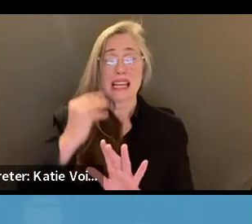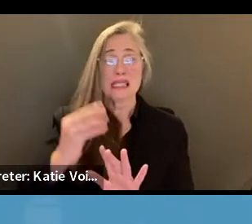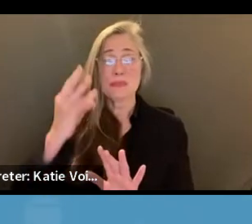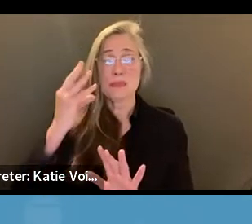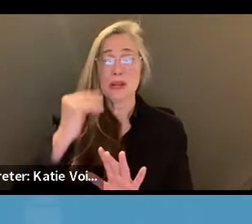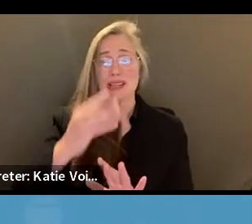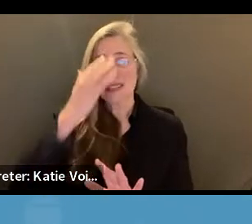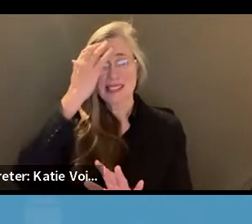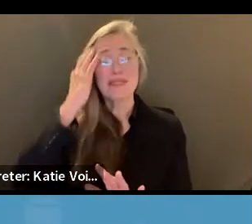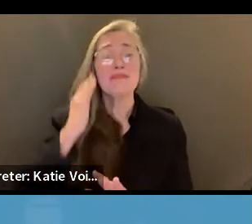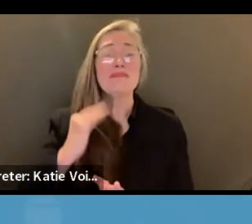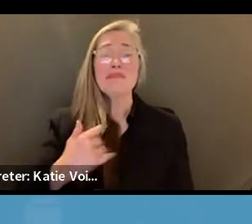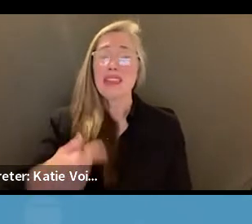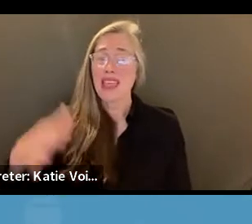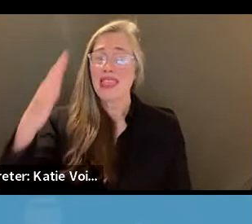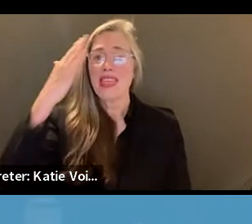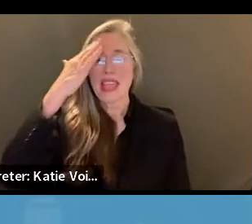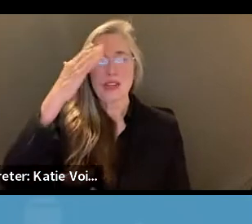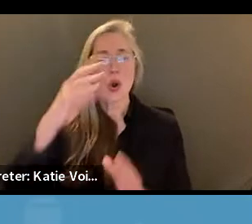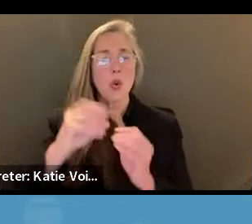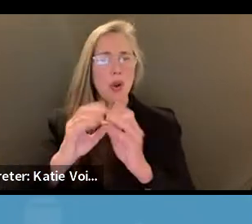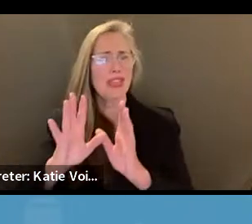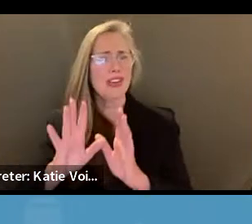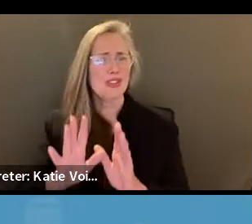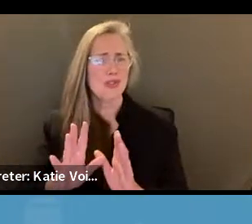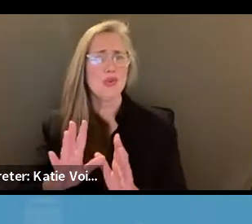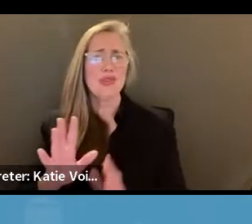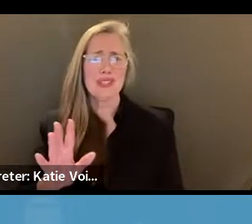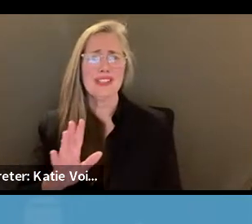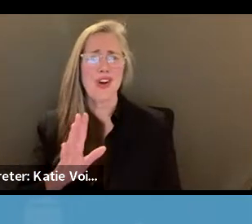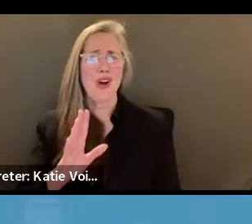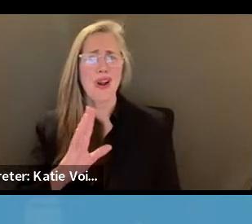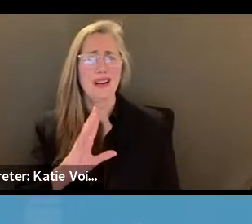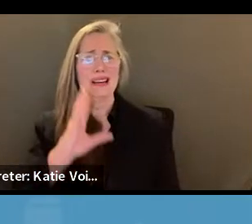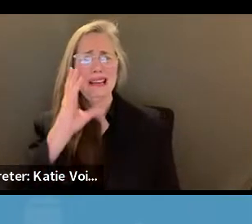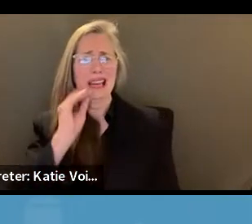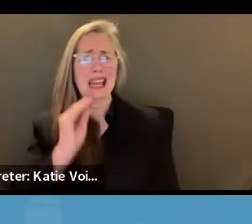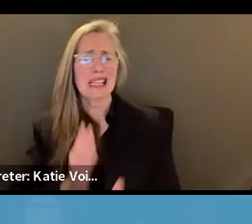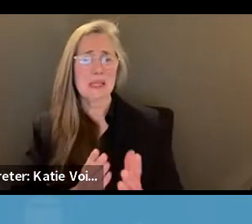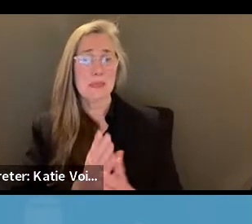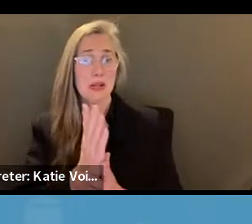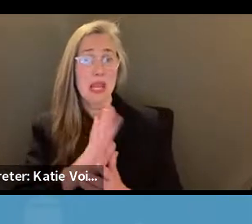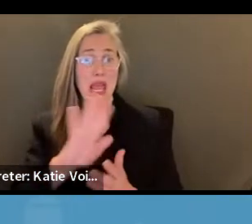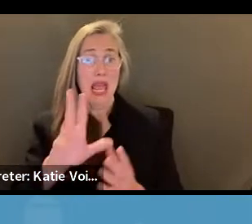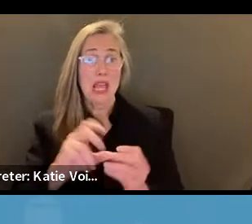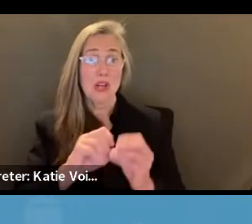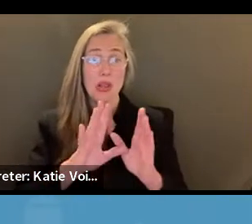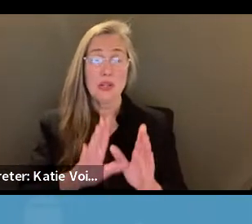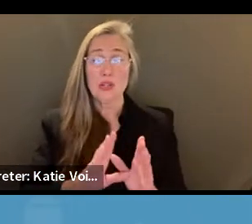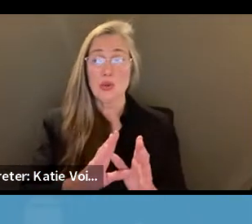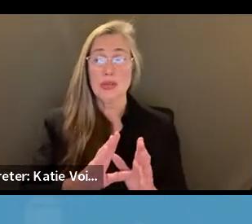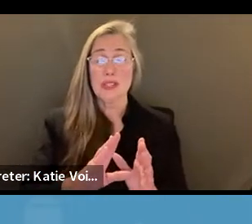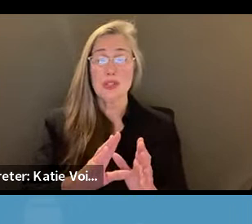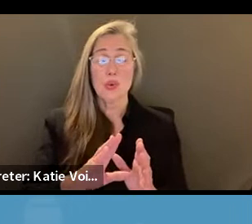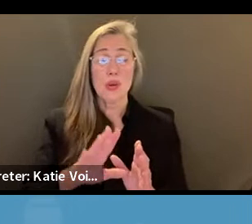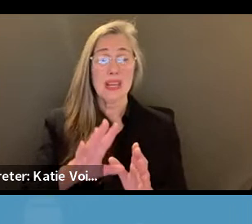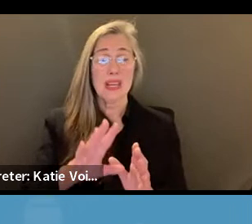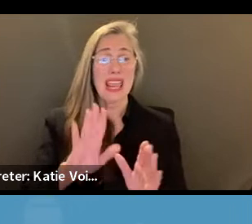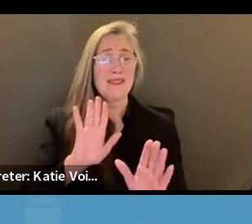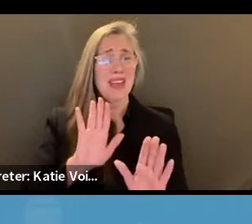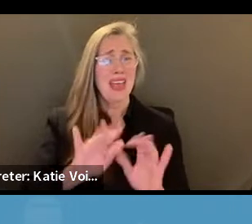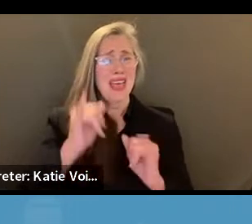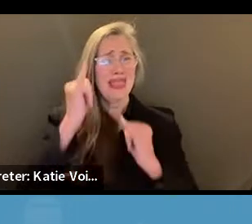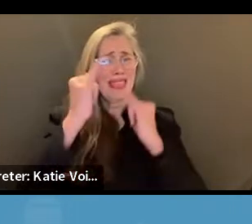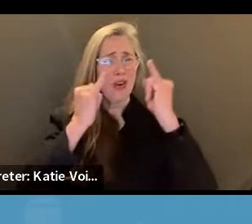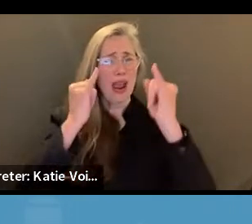And also all the students that gave us their input were very, very helpful. So in